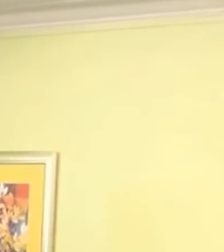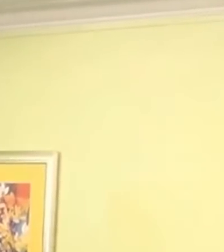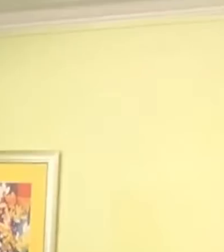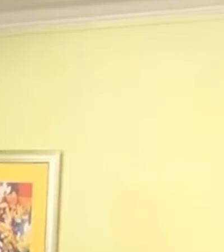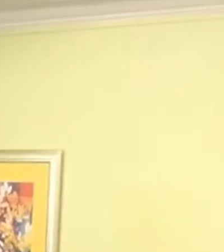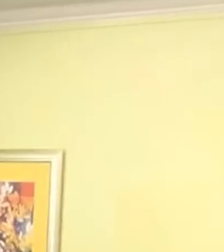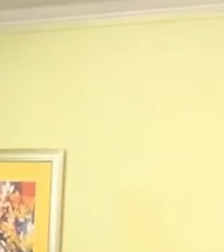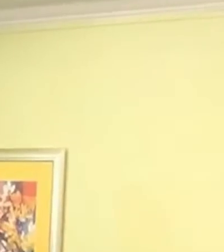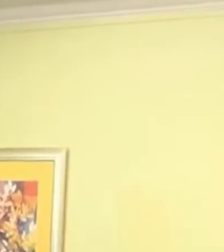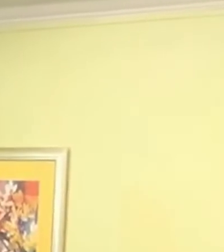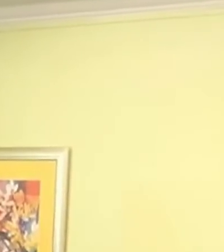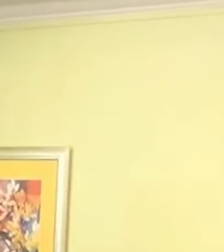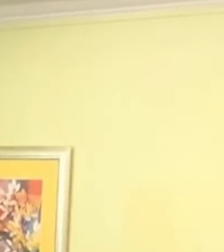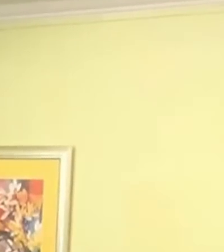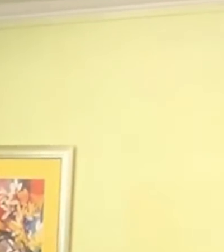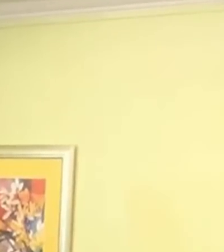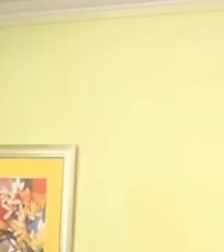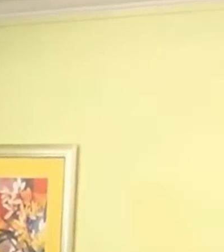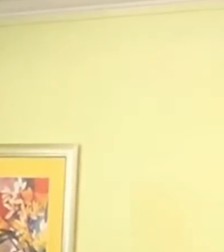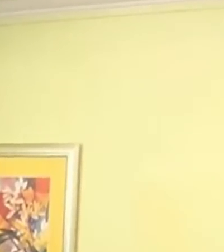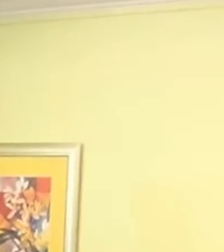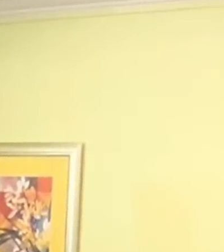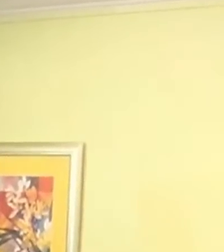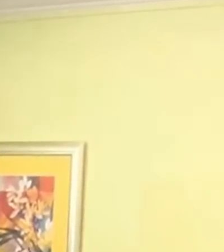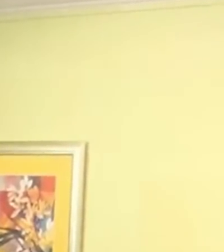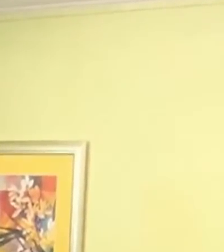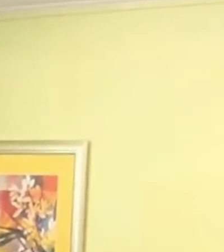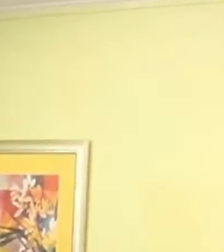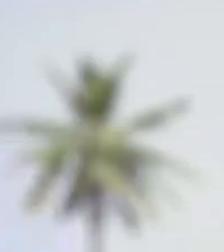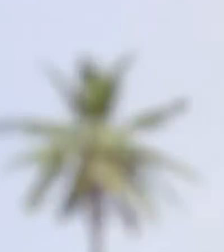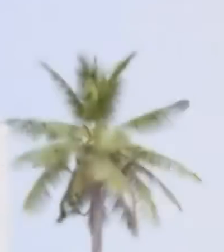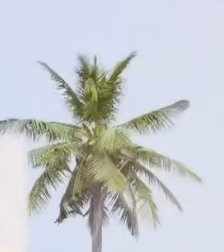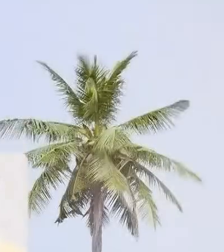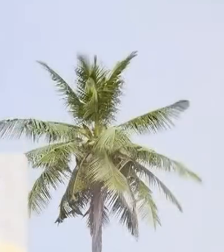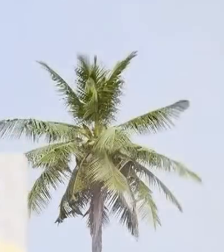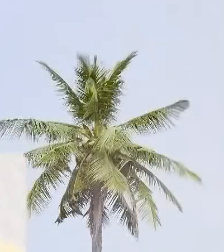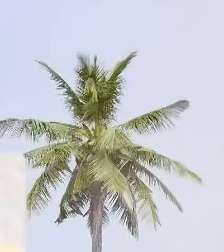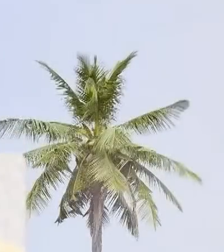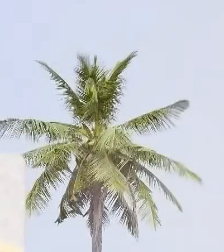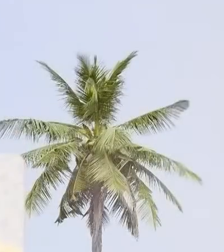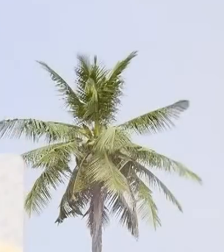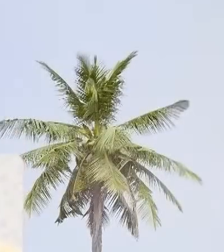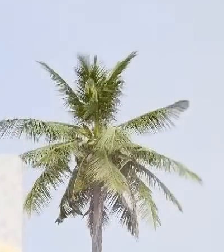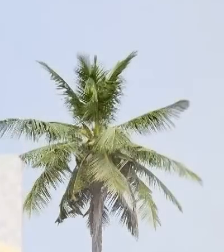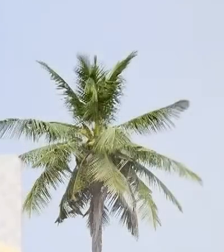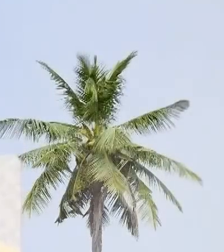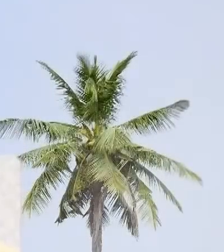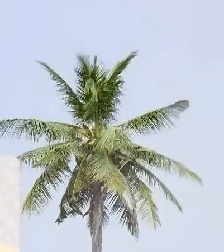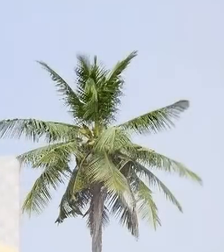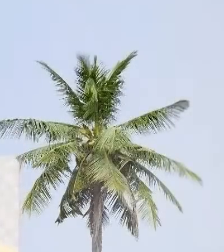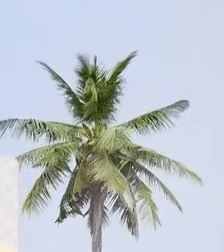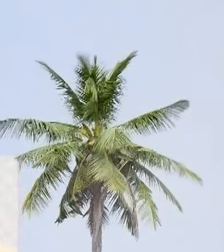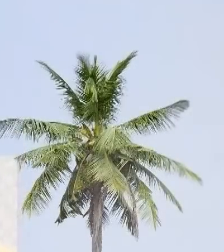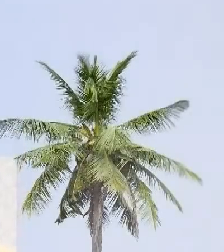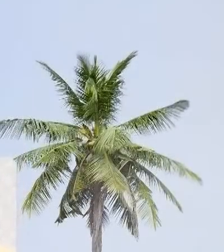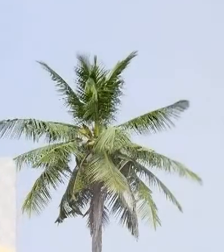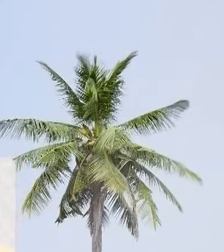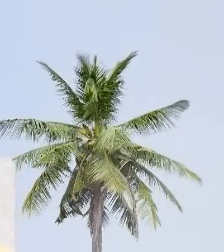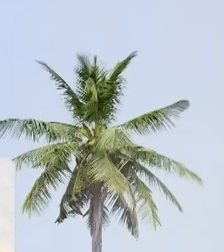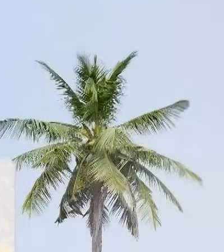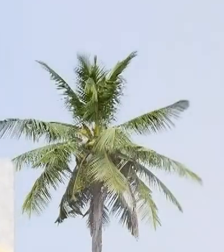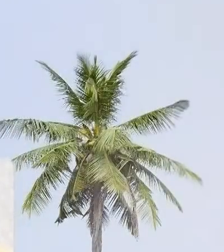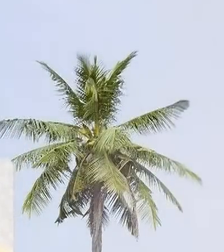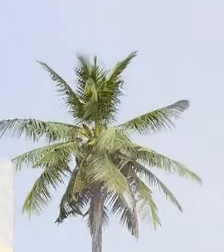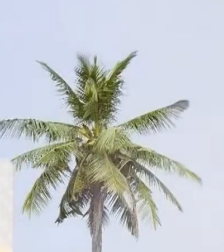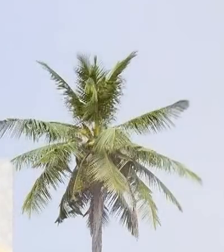and Security Committee was established by the Office of the Prime Minister to design and develop the requirements for a new electronic and